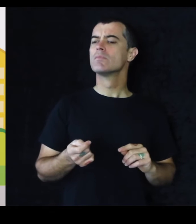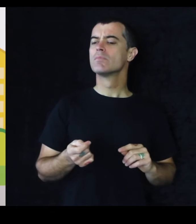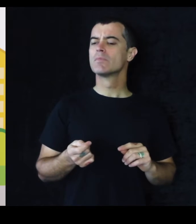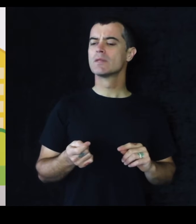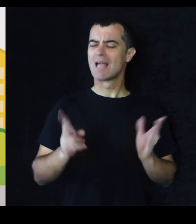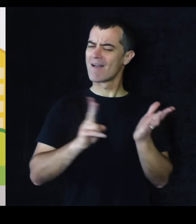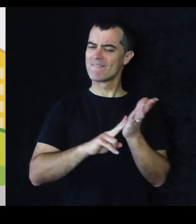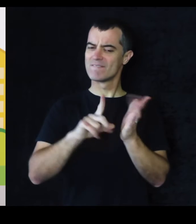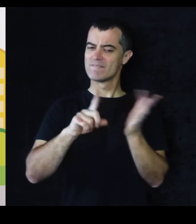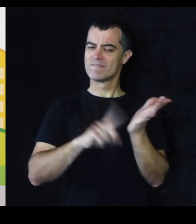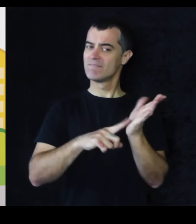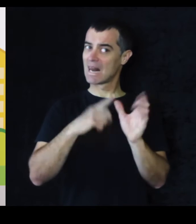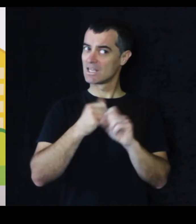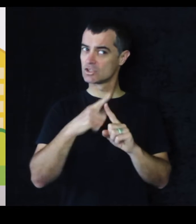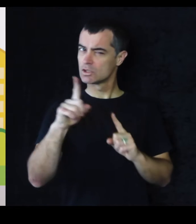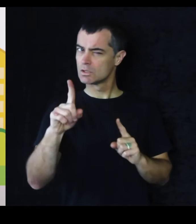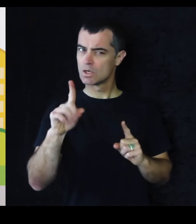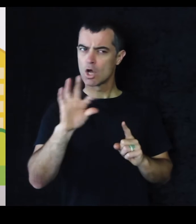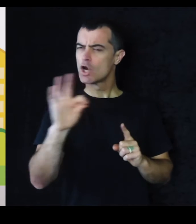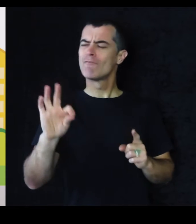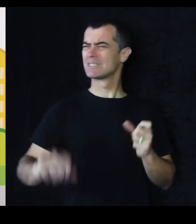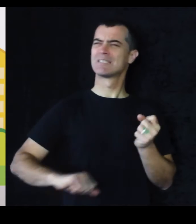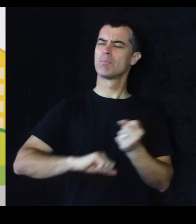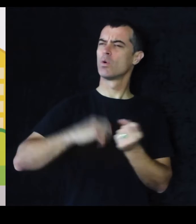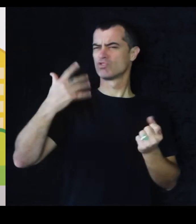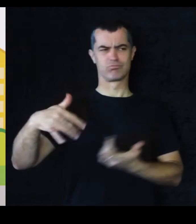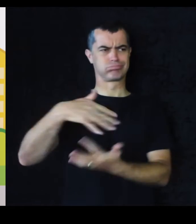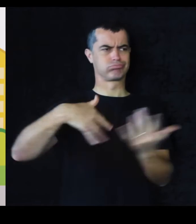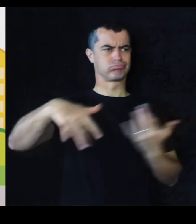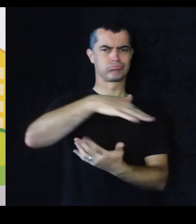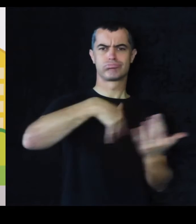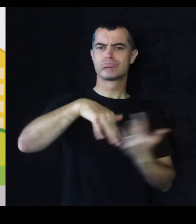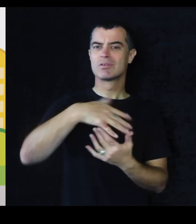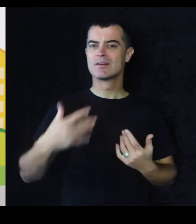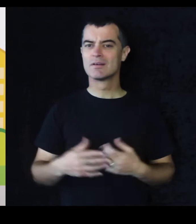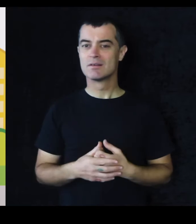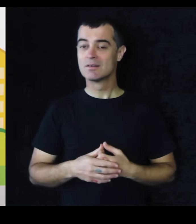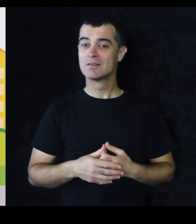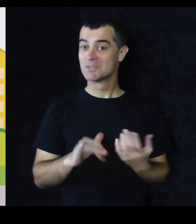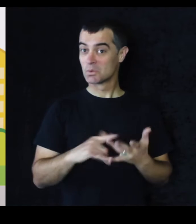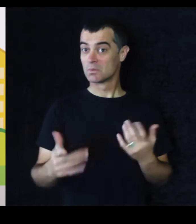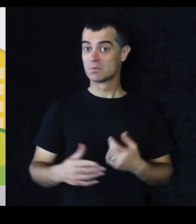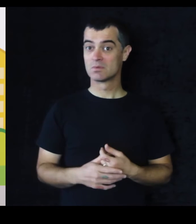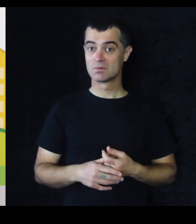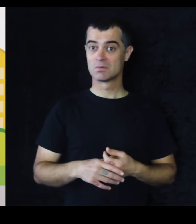a village, yeah? Not for support, just for socialisation too.